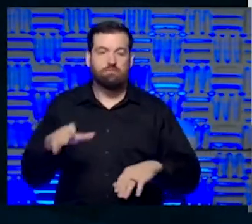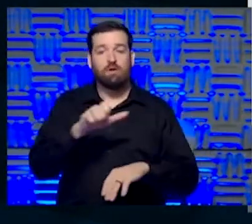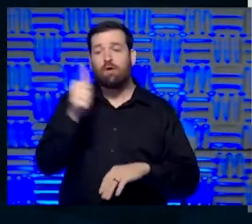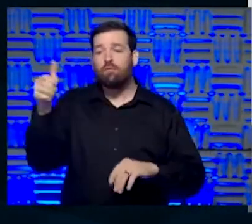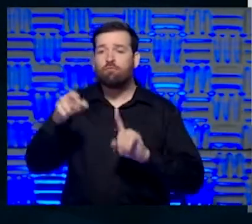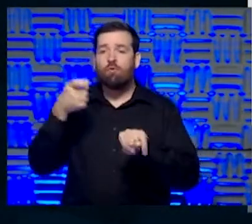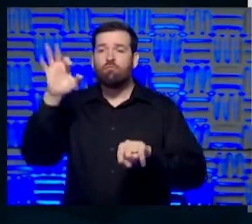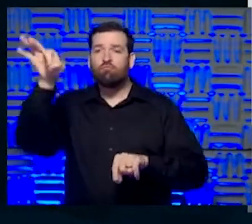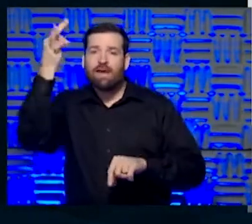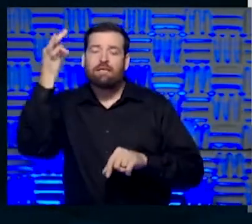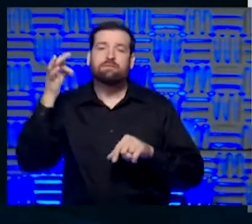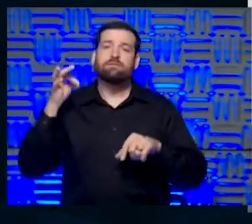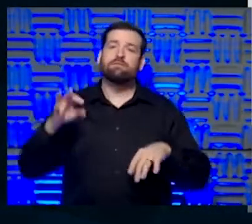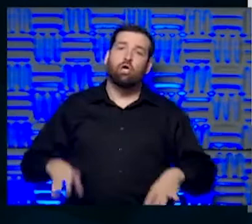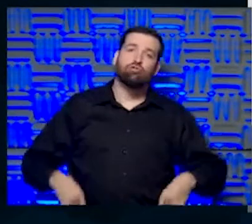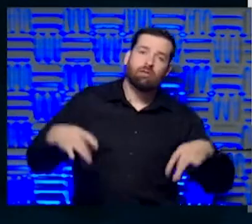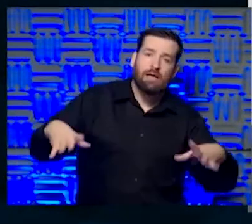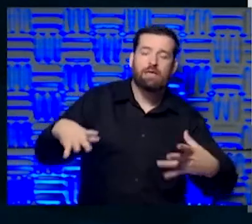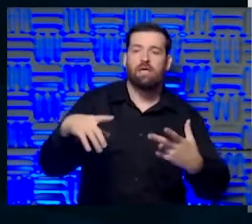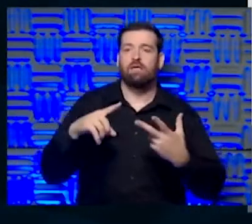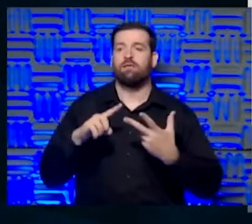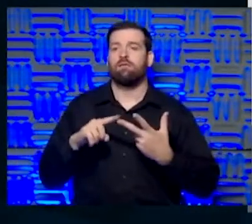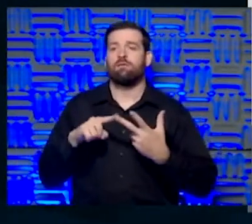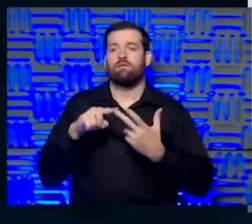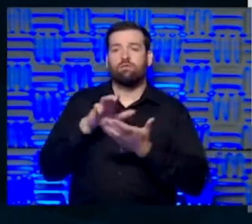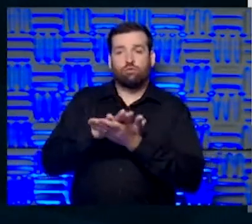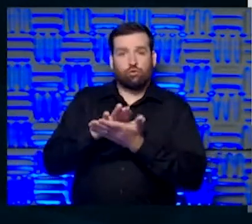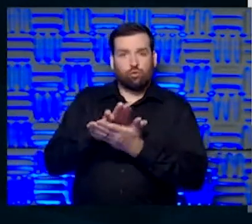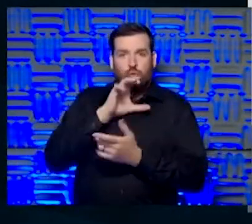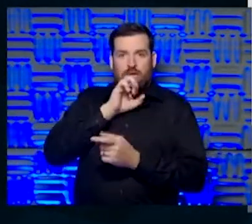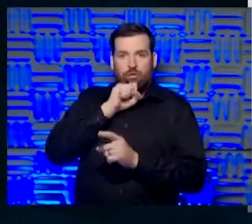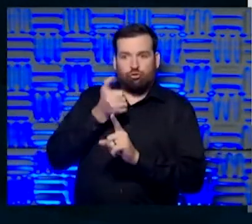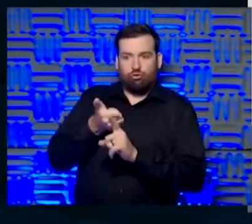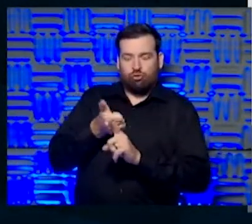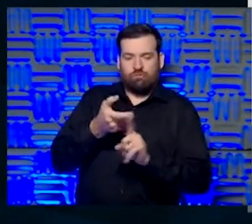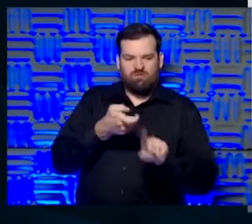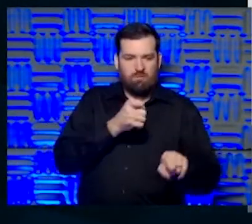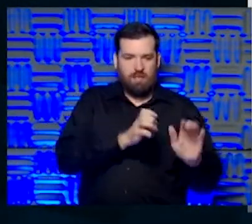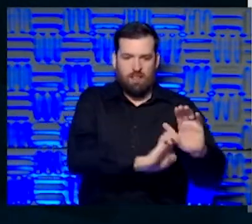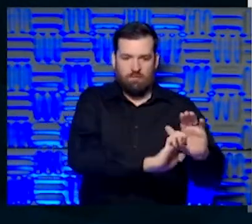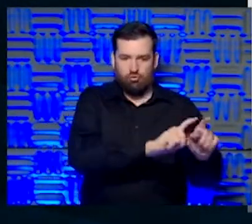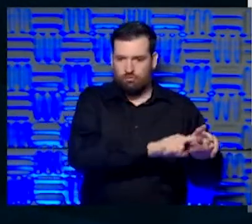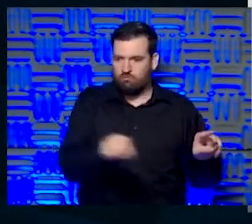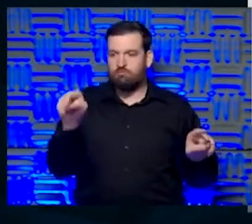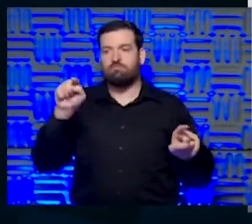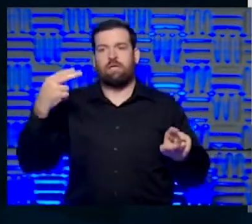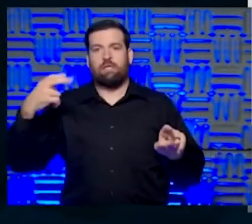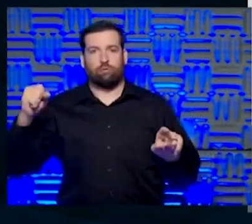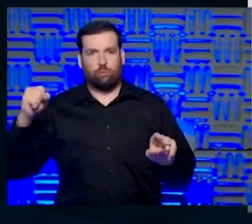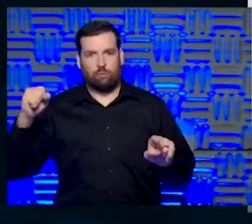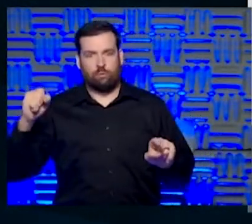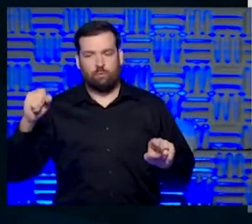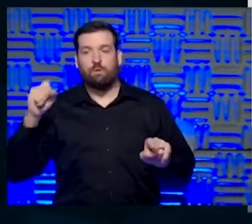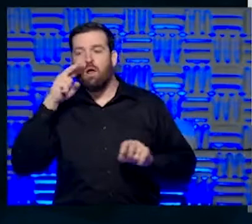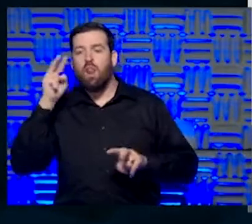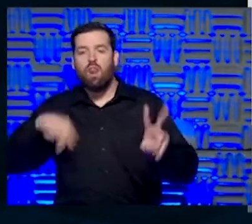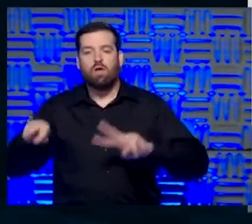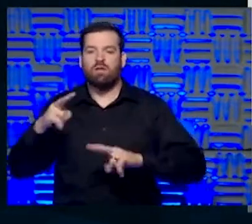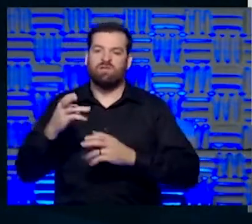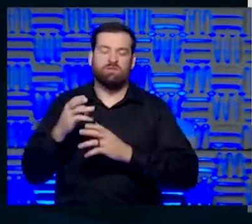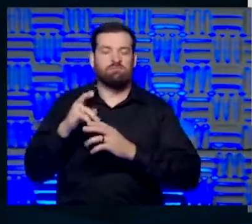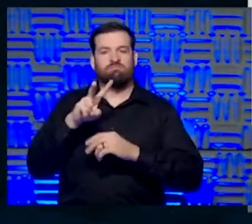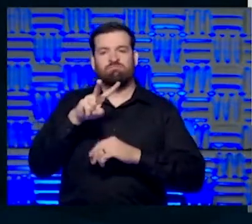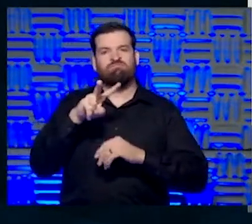of Australia, looking at school-age children all the way from elementary school through high school, and looking at secondary